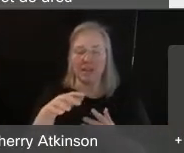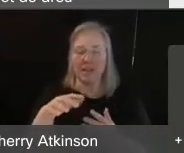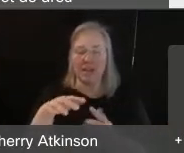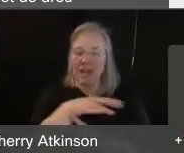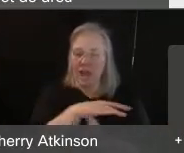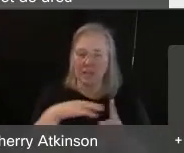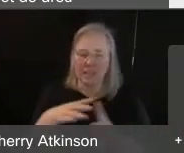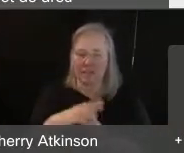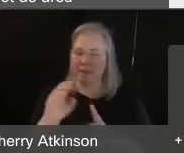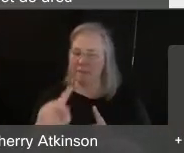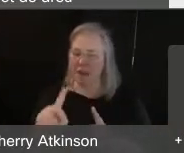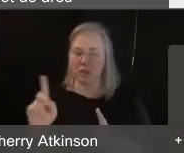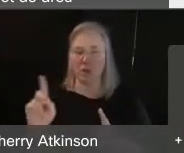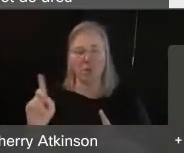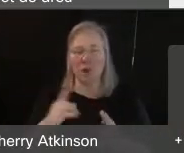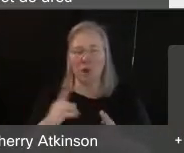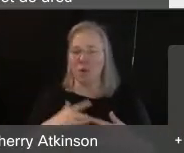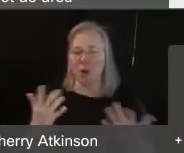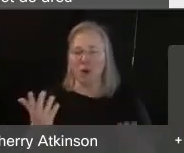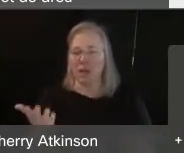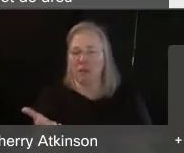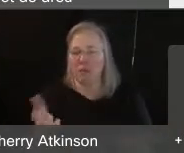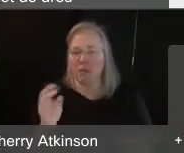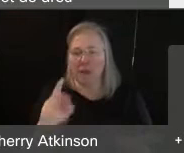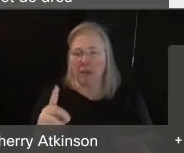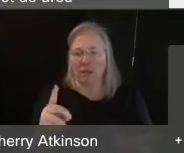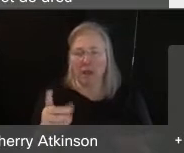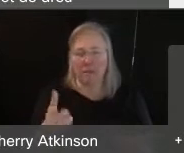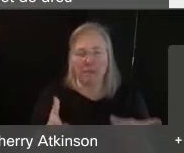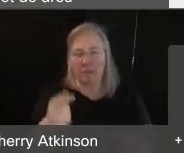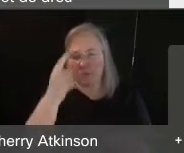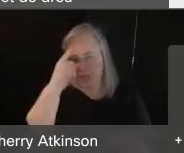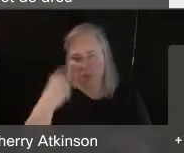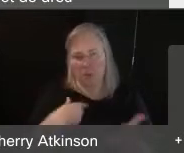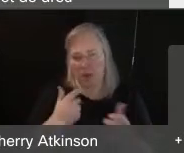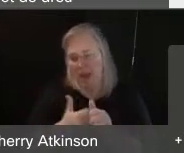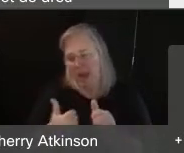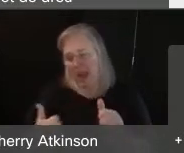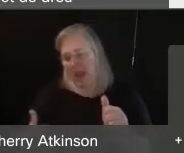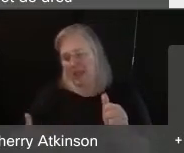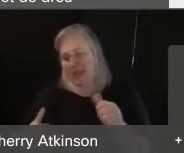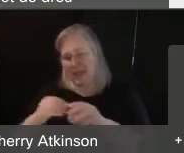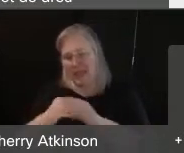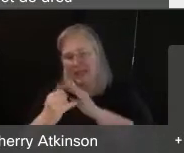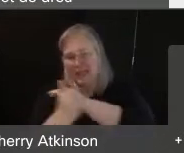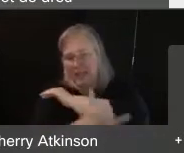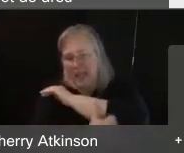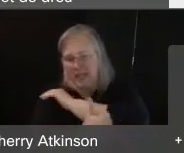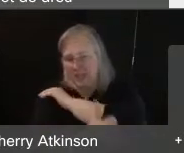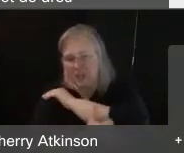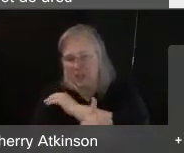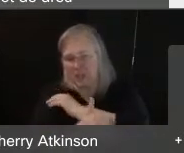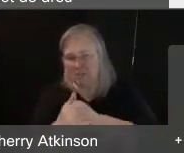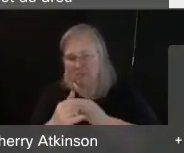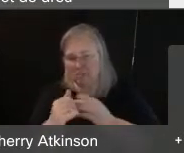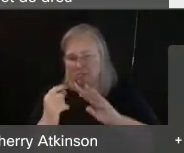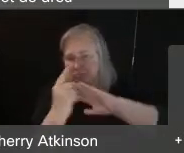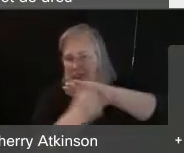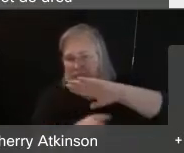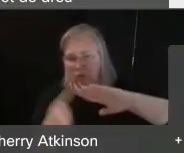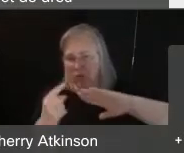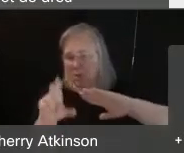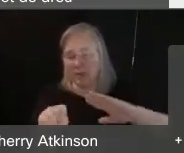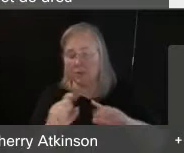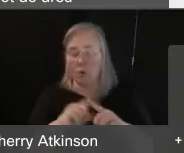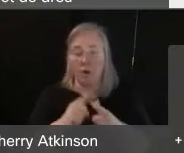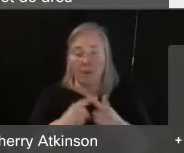in Maryland, you might think that we're lagging somehow in the nation, or that maybe we're the third in